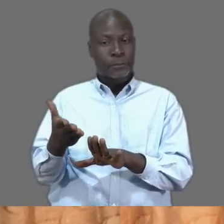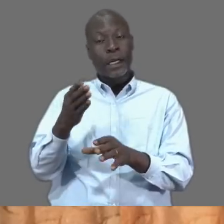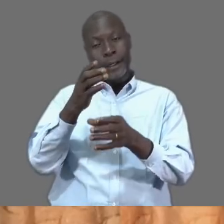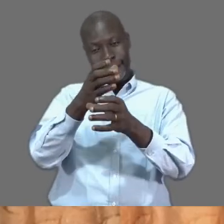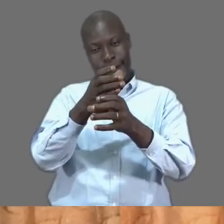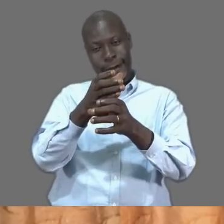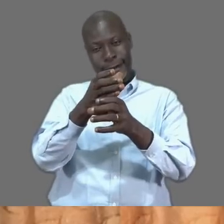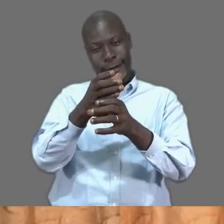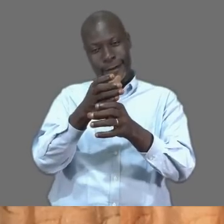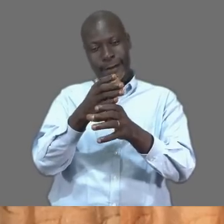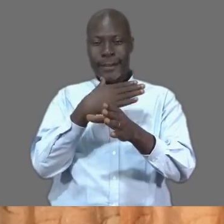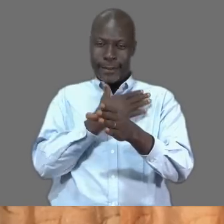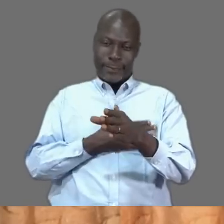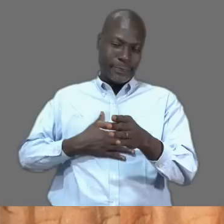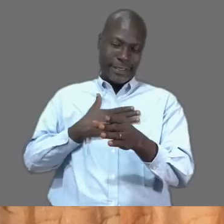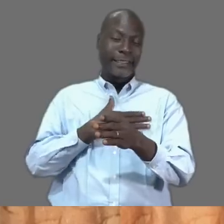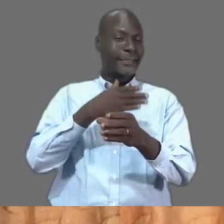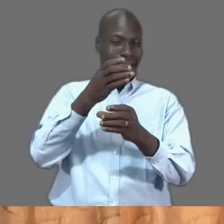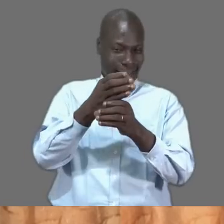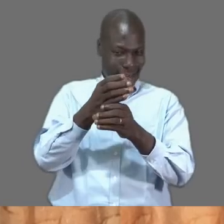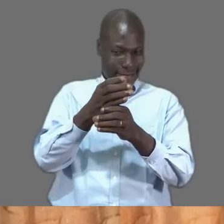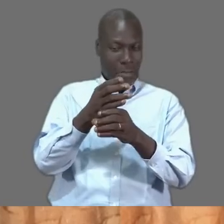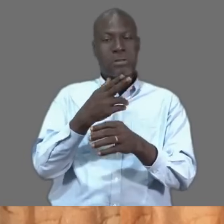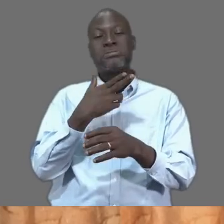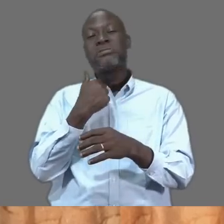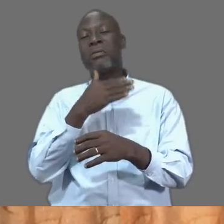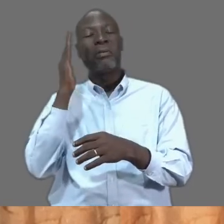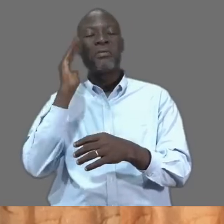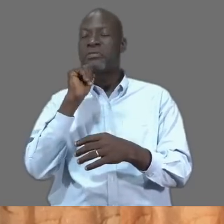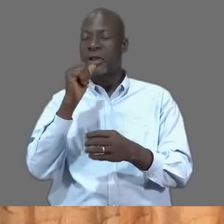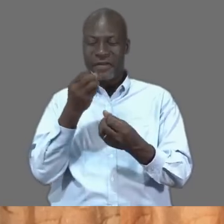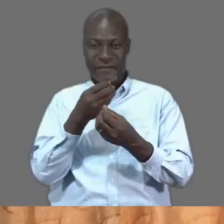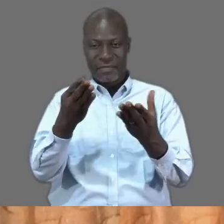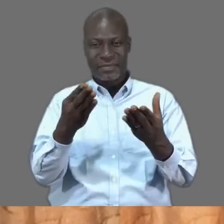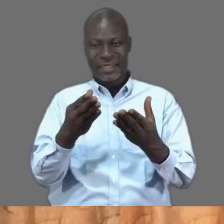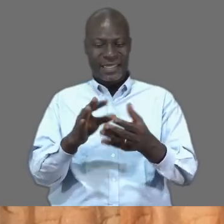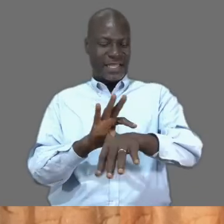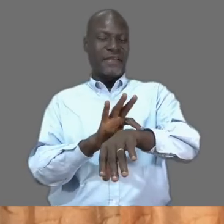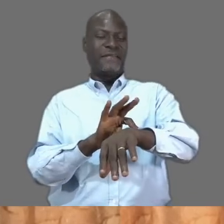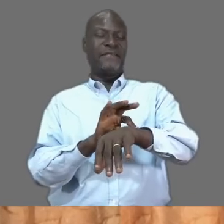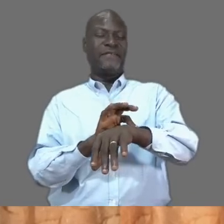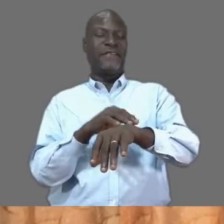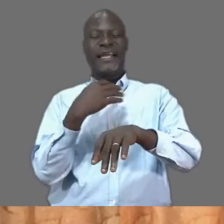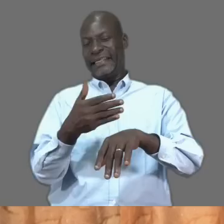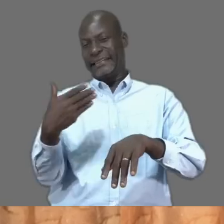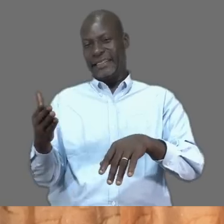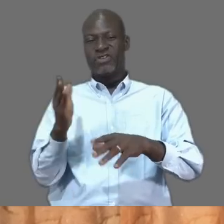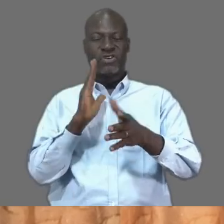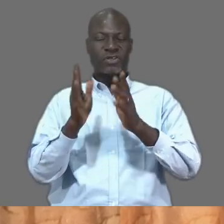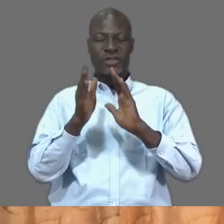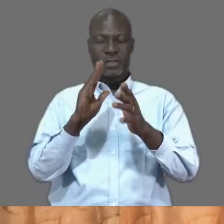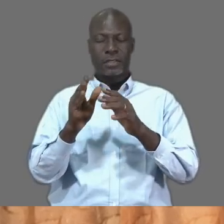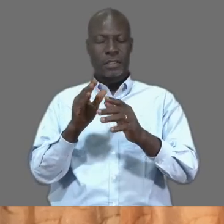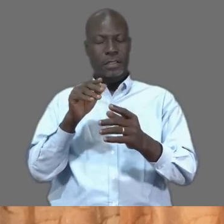hweniye asofo enka we num enjira yen ye de honam fam eniaman ko a ene ye de